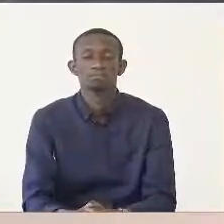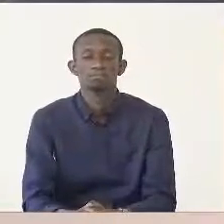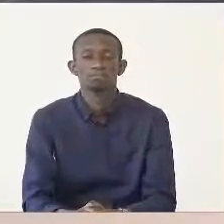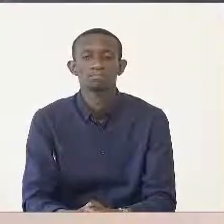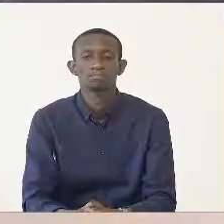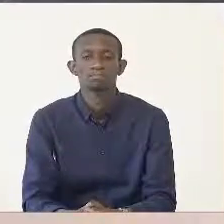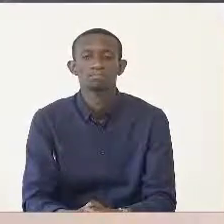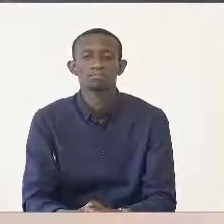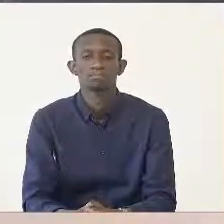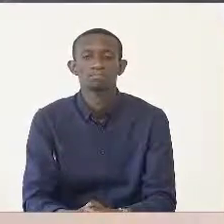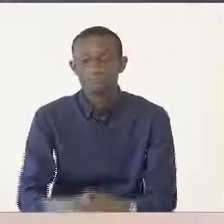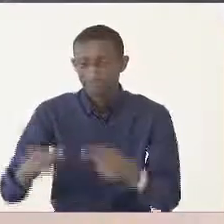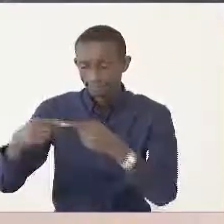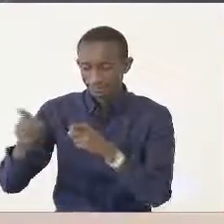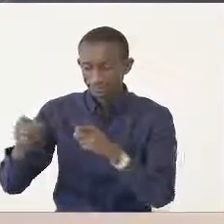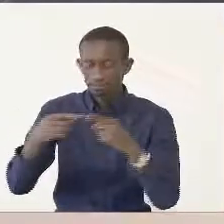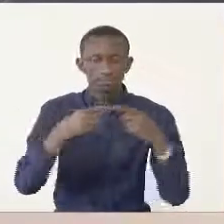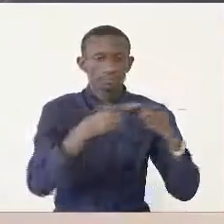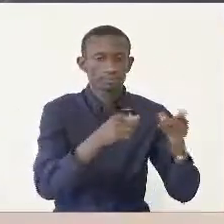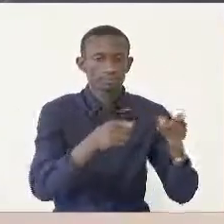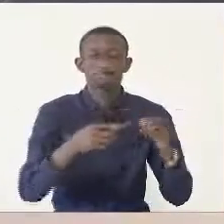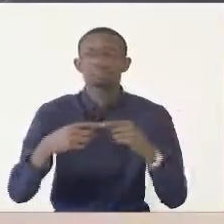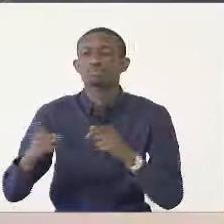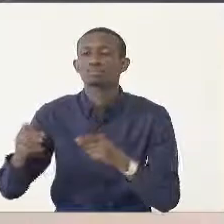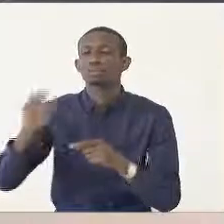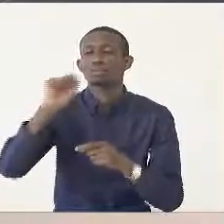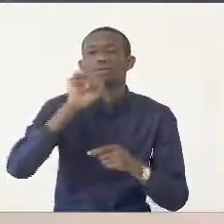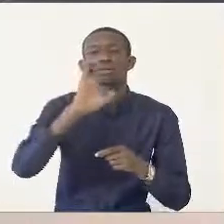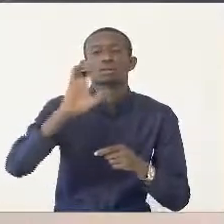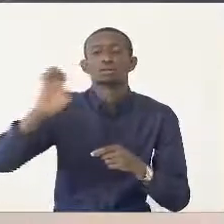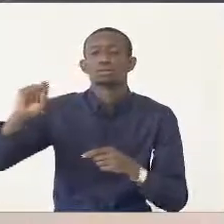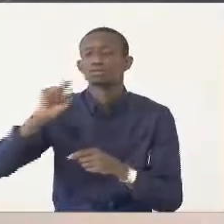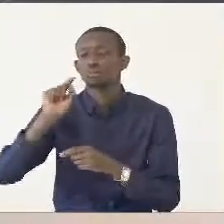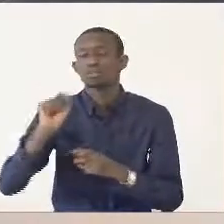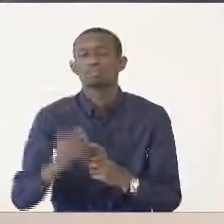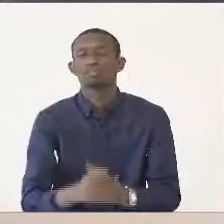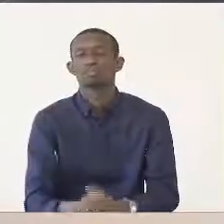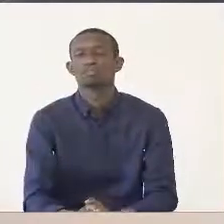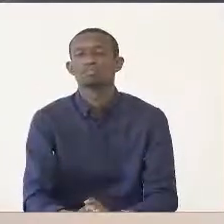the different axes, okay? So then let's start here by along